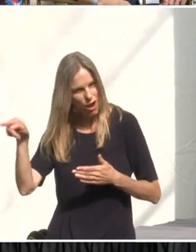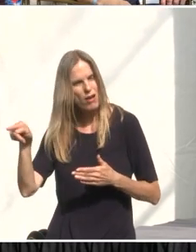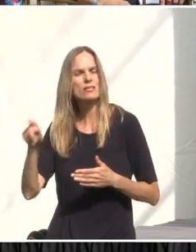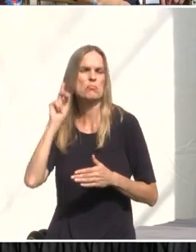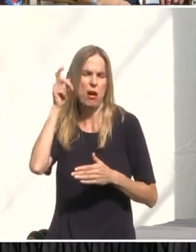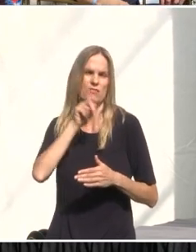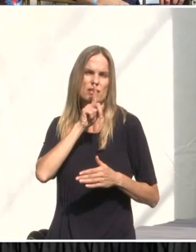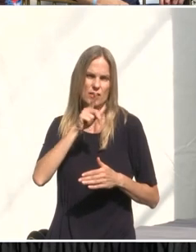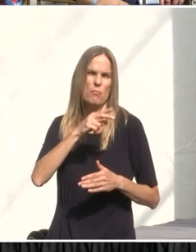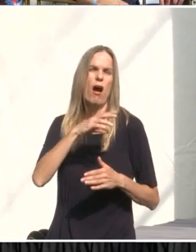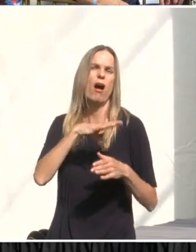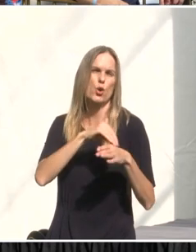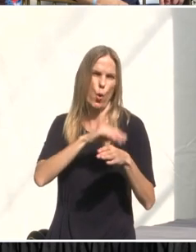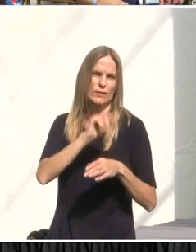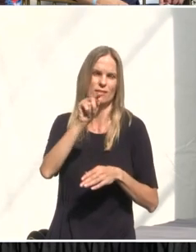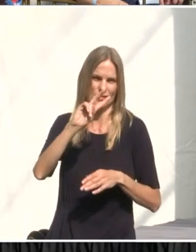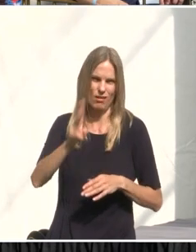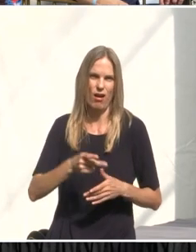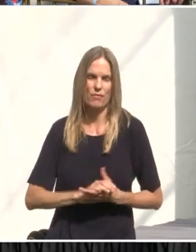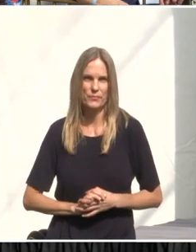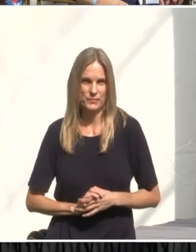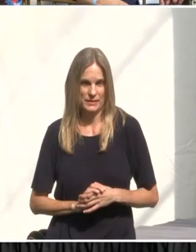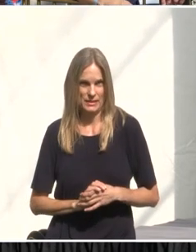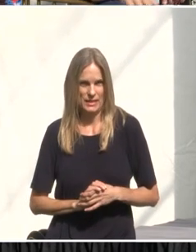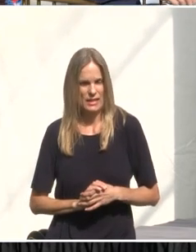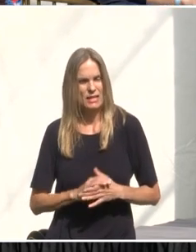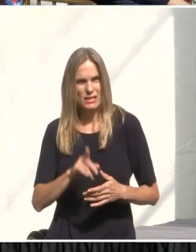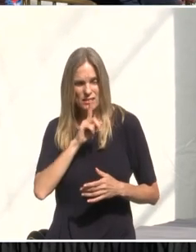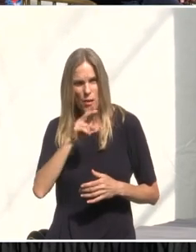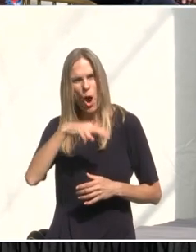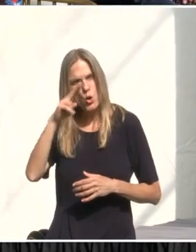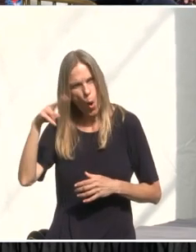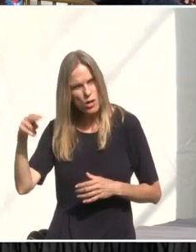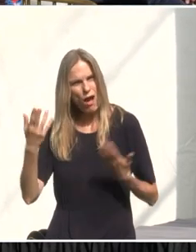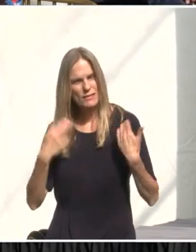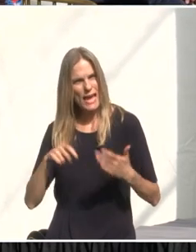It's 73% of the suicides in Norway